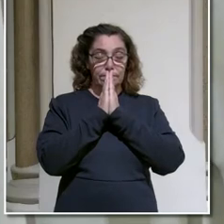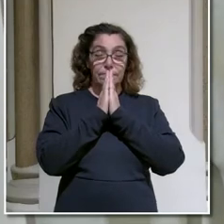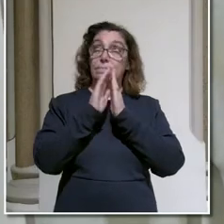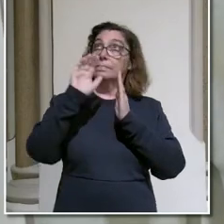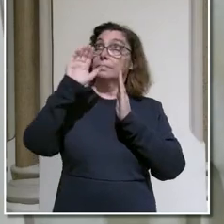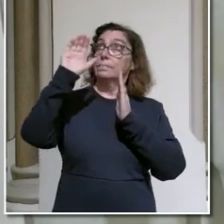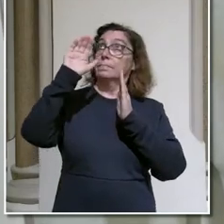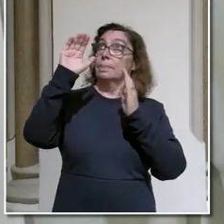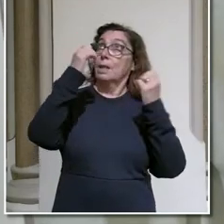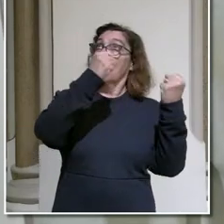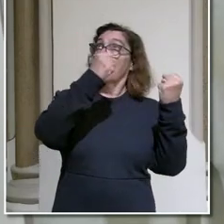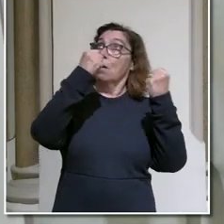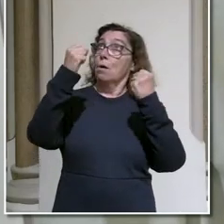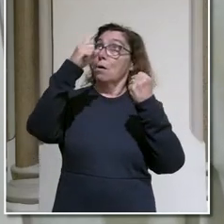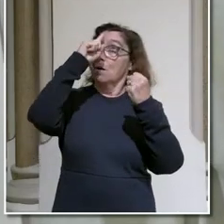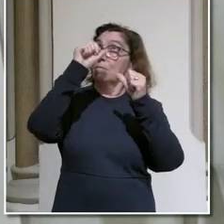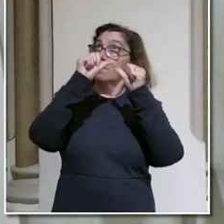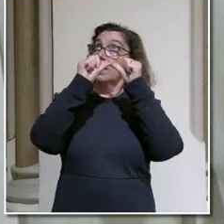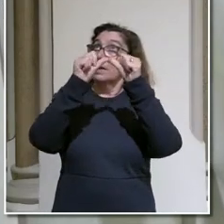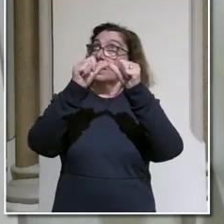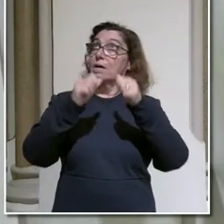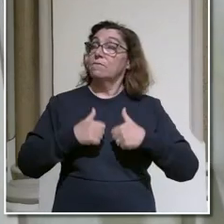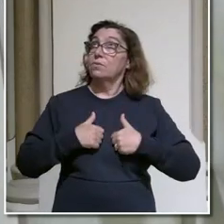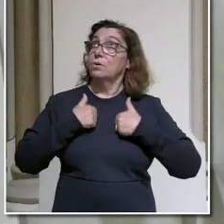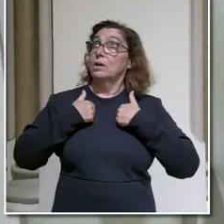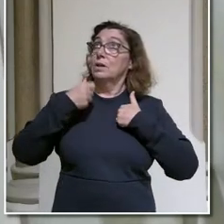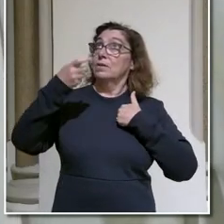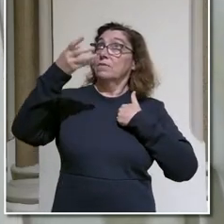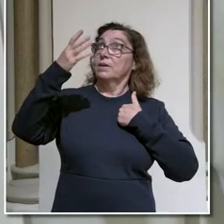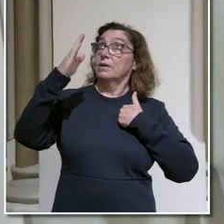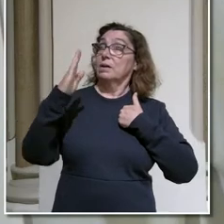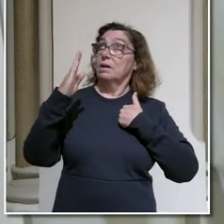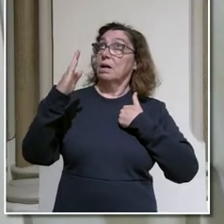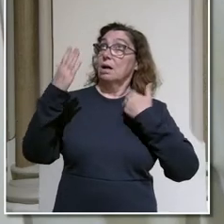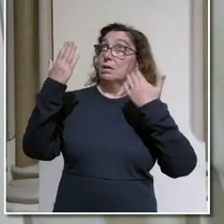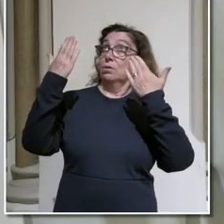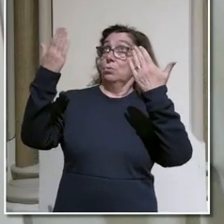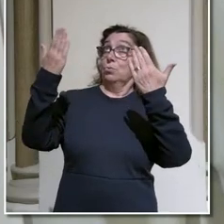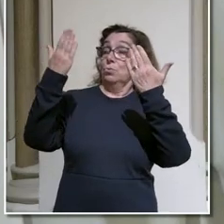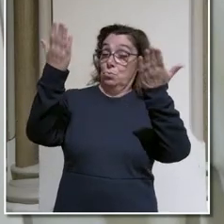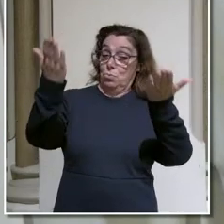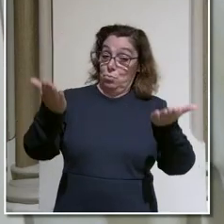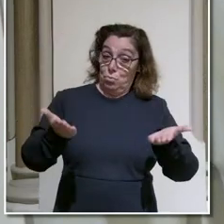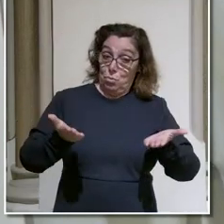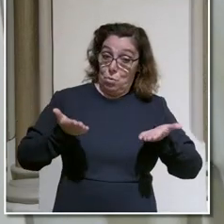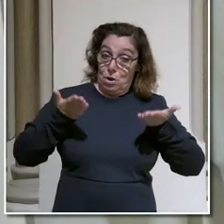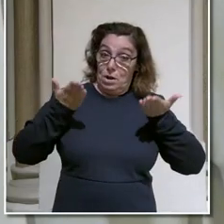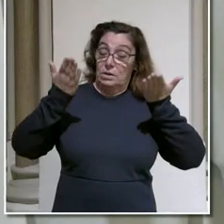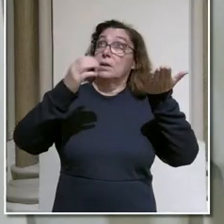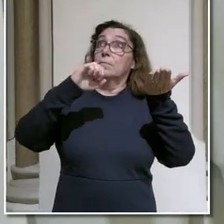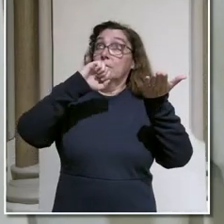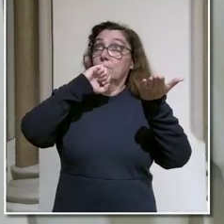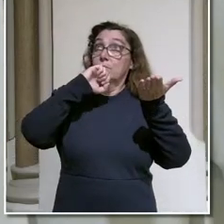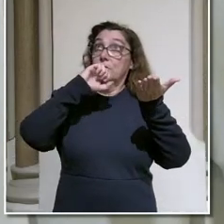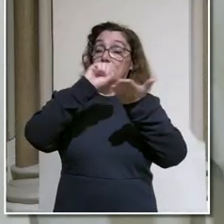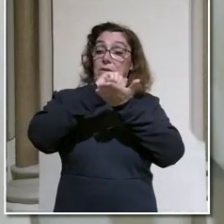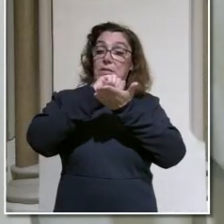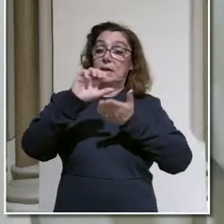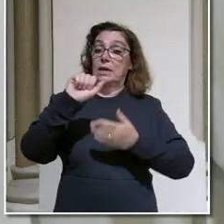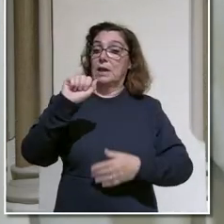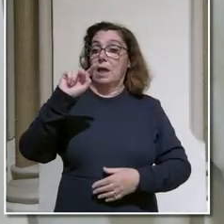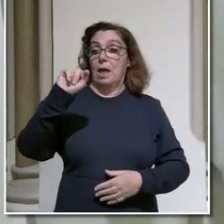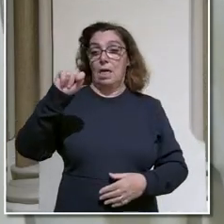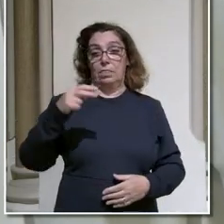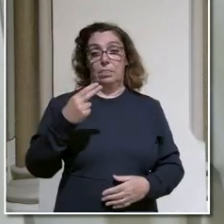Almighty ever-living God, who raised up the Bishop Saint